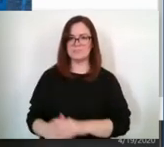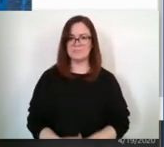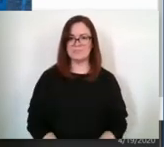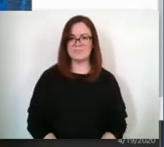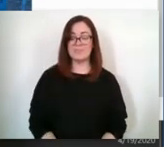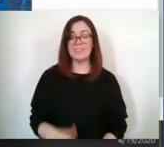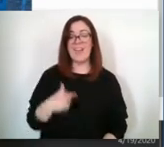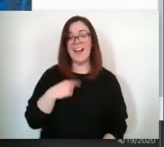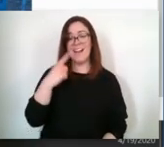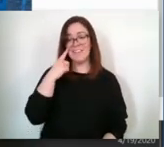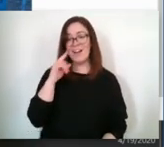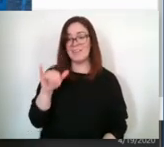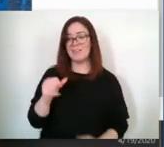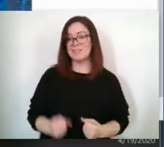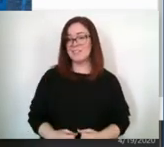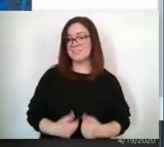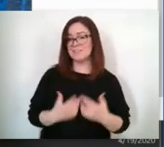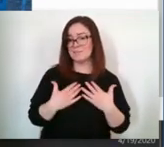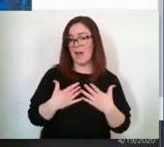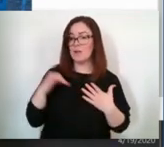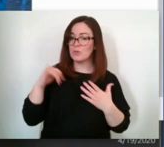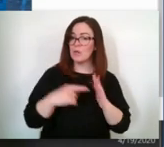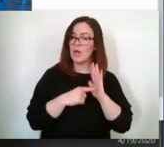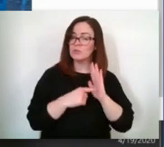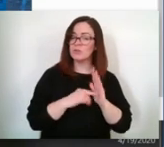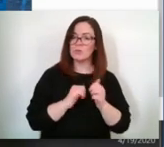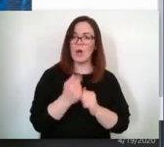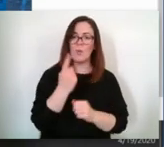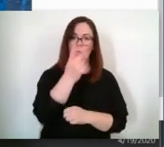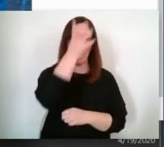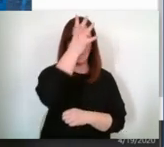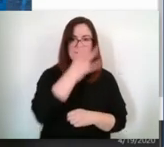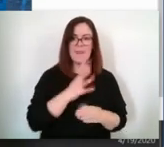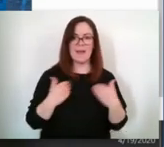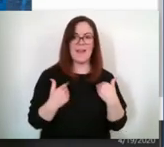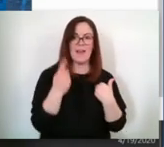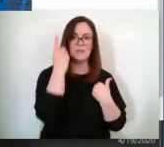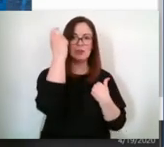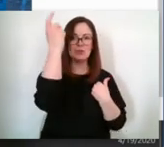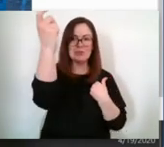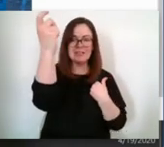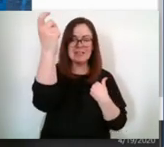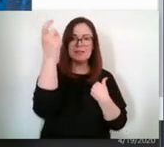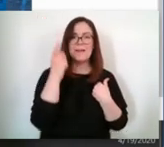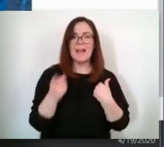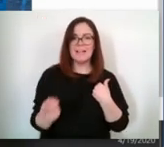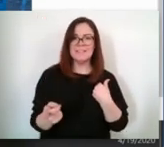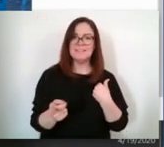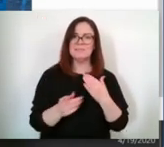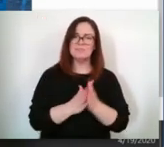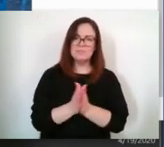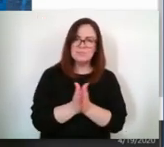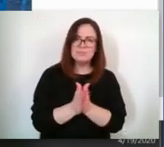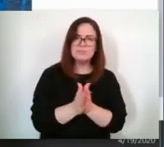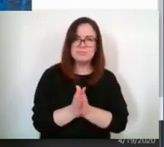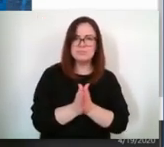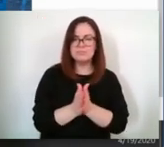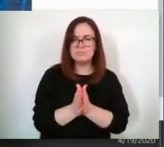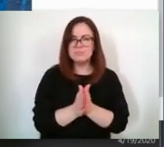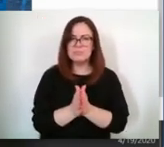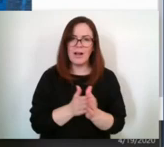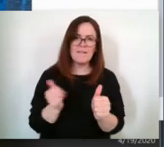But I thought it was very inspiring. And so this shows how one man had a dream and he pursued it on his own